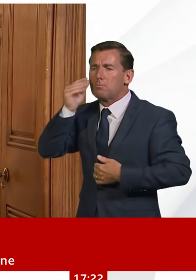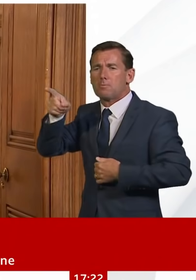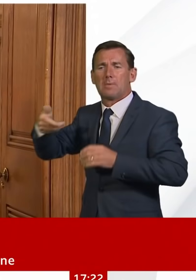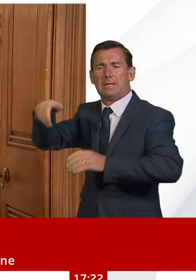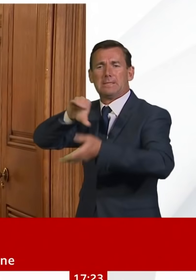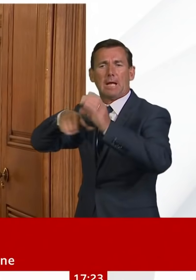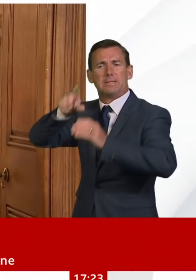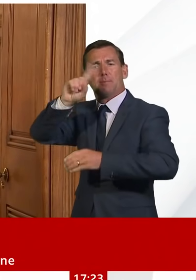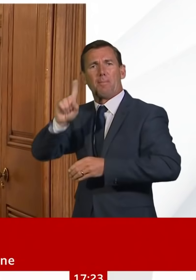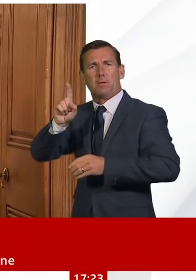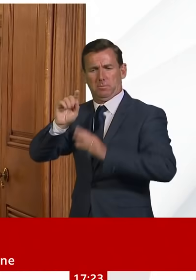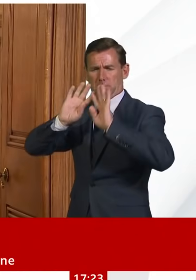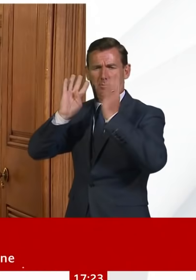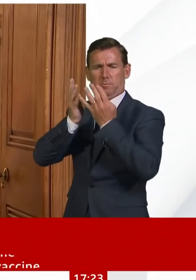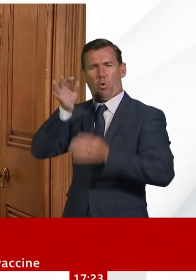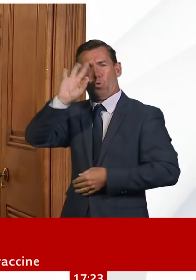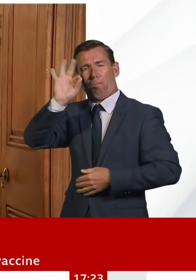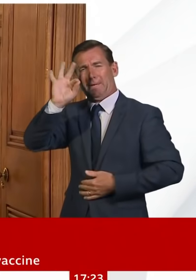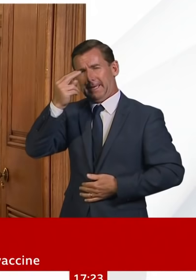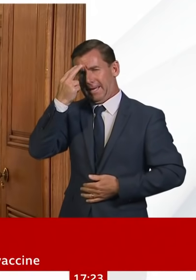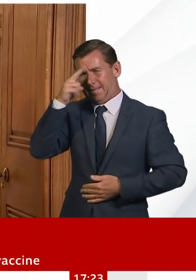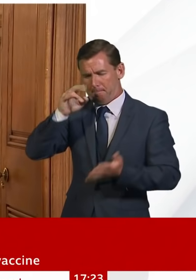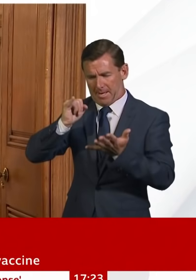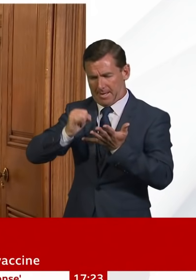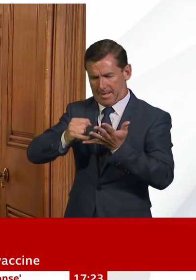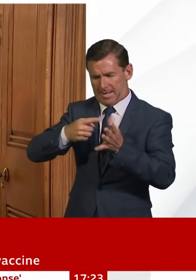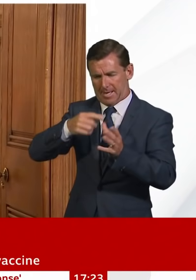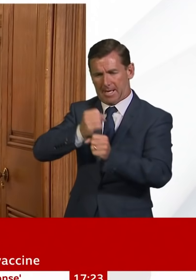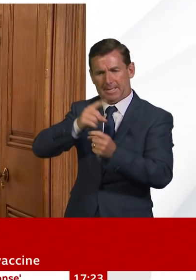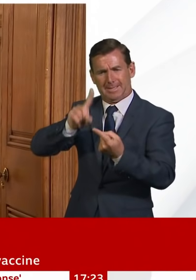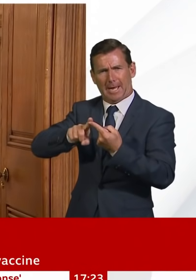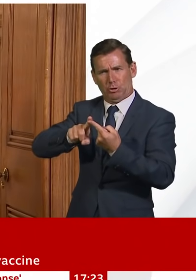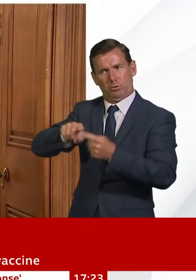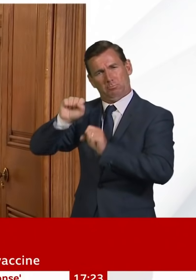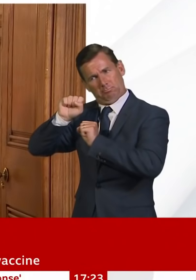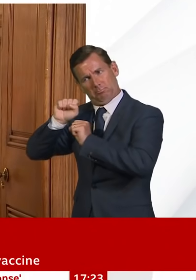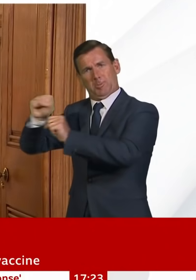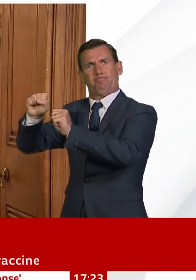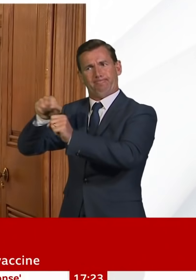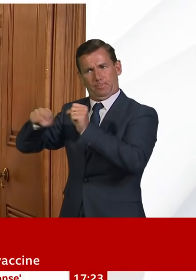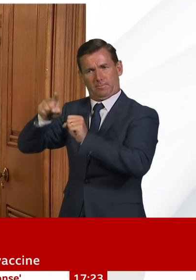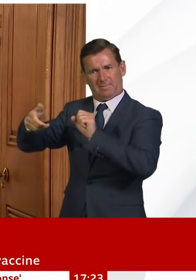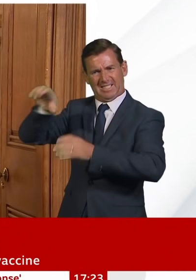of SAGE that I think addressed this question earlier today. I look forward to hearing from that,